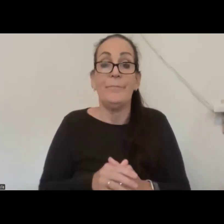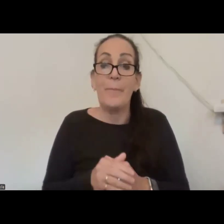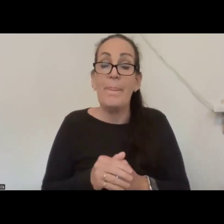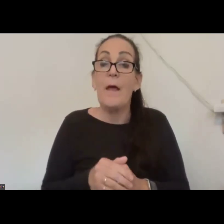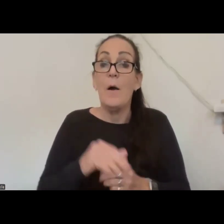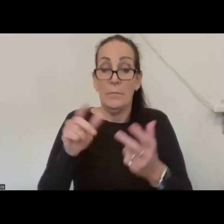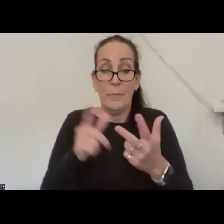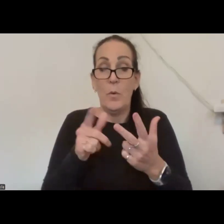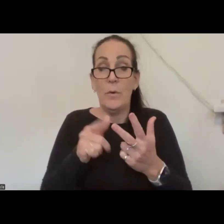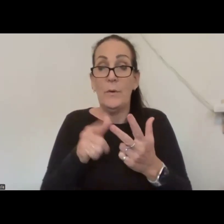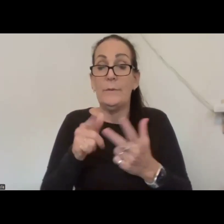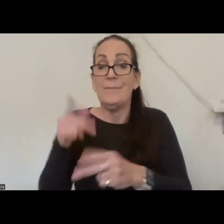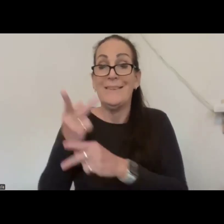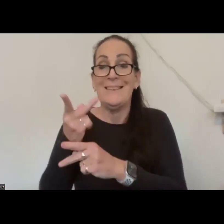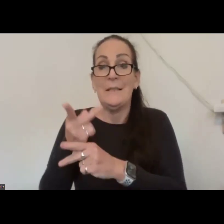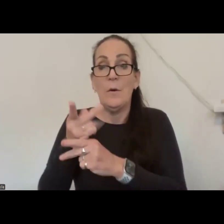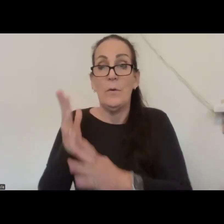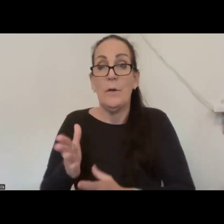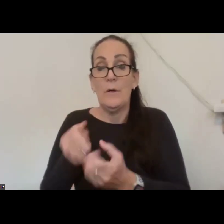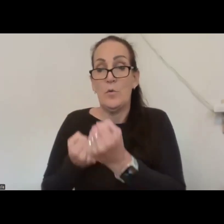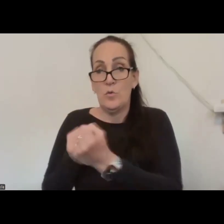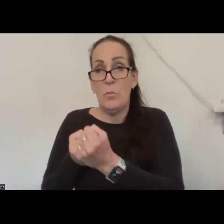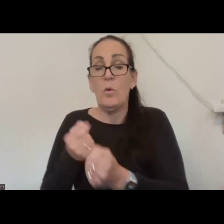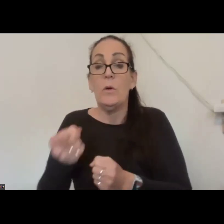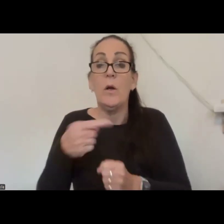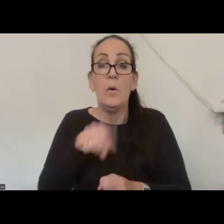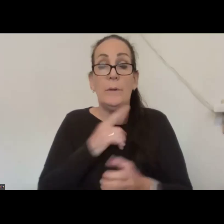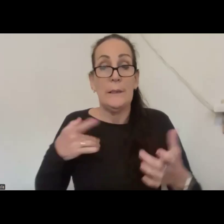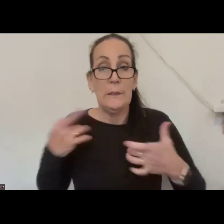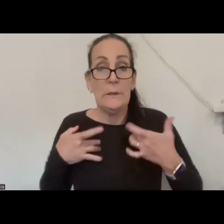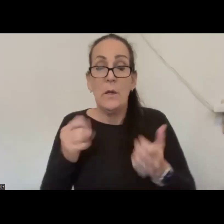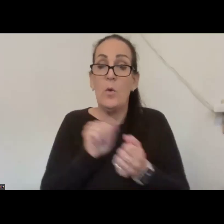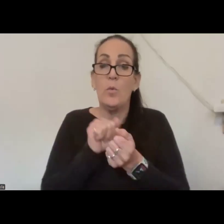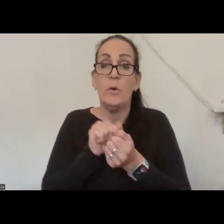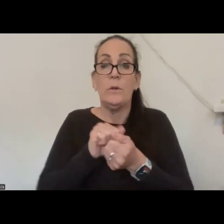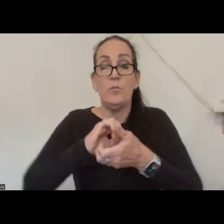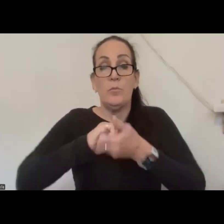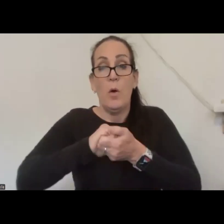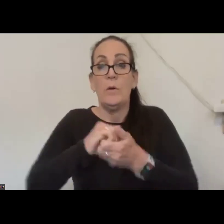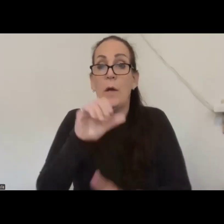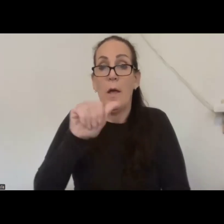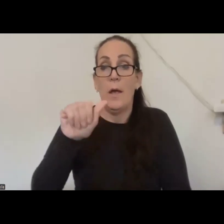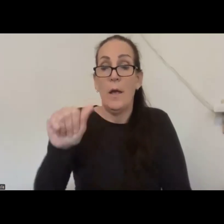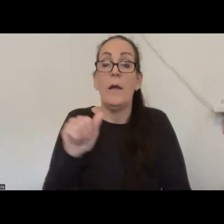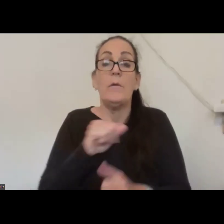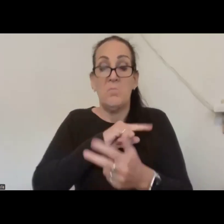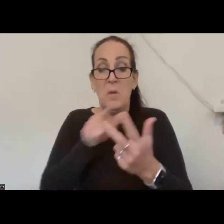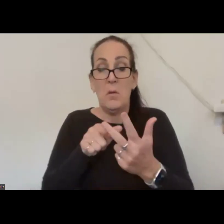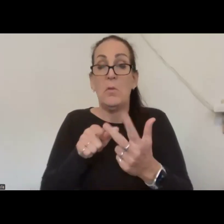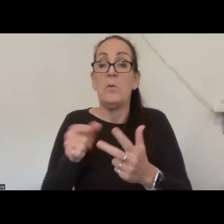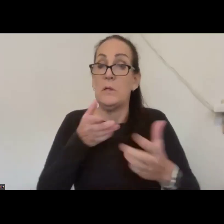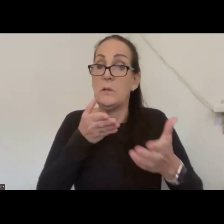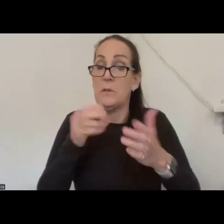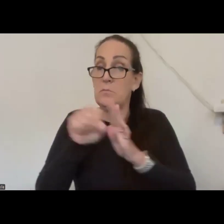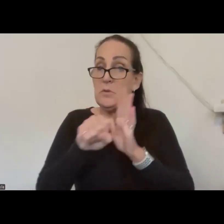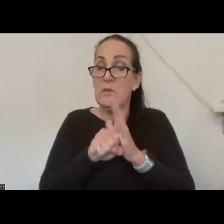be caregiver supports. So we're excited to be working with our AAA partners on those 3 statewide services.